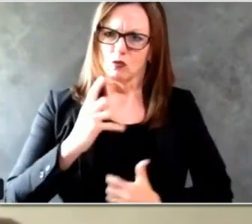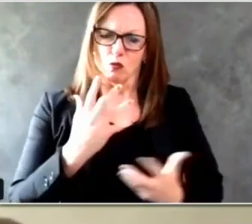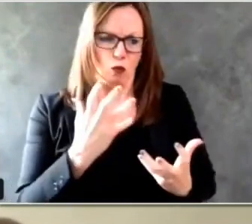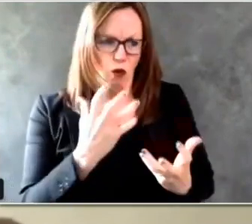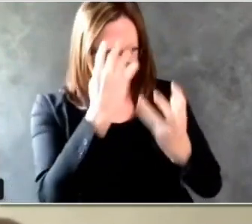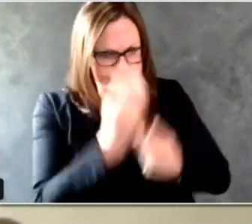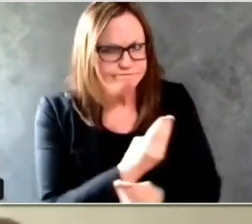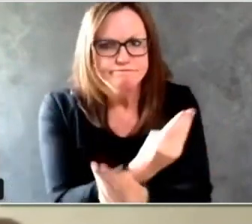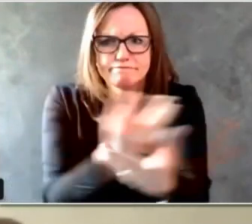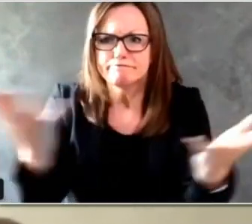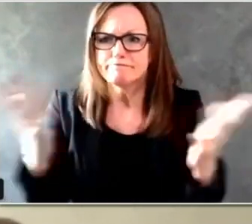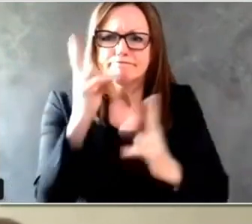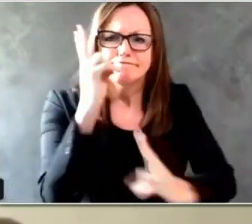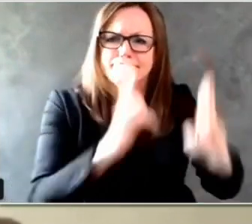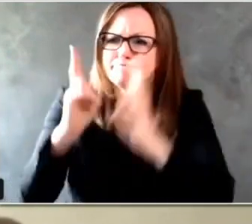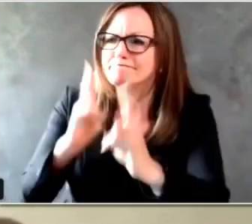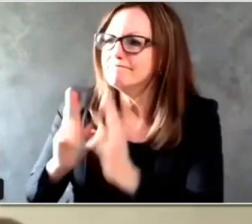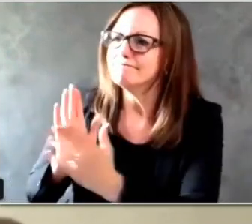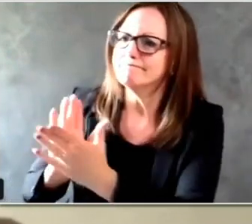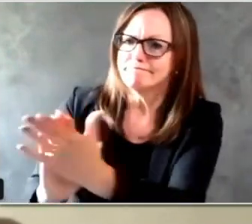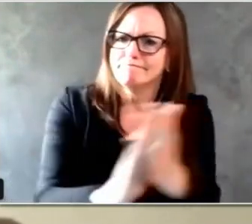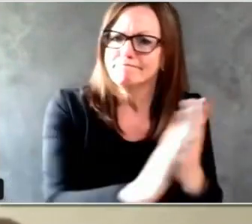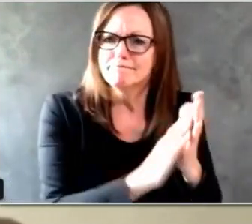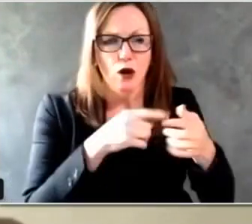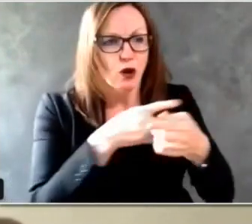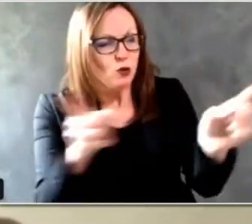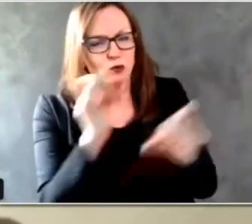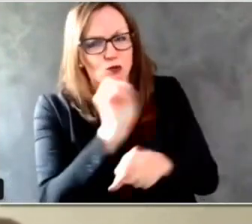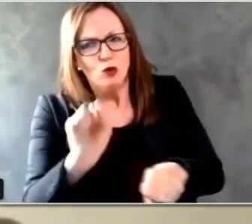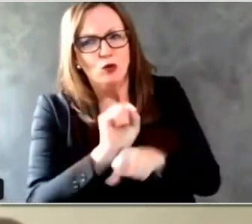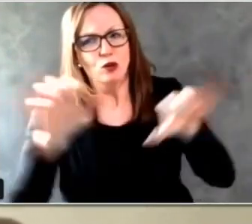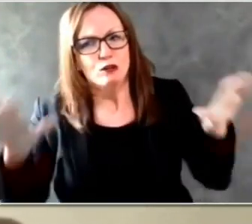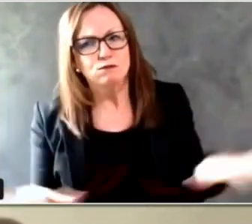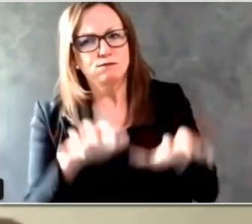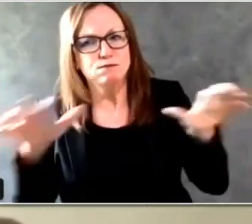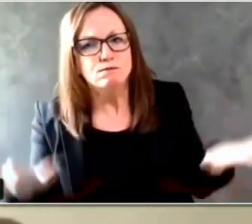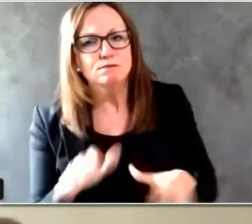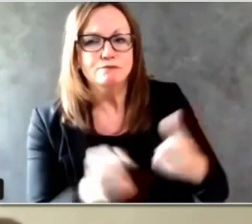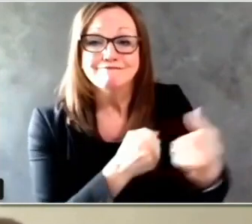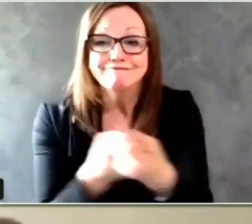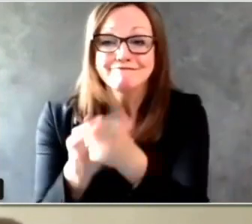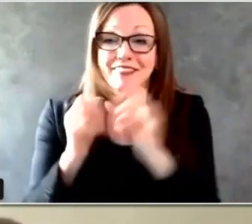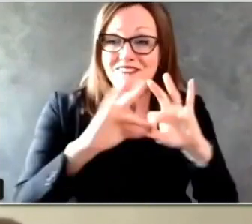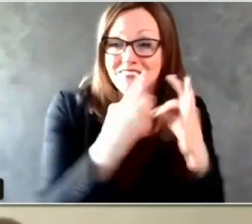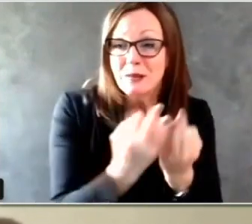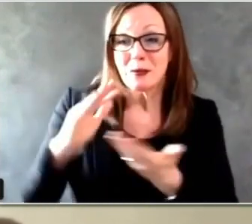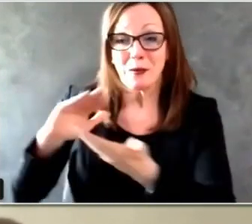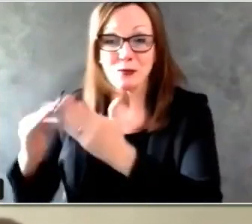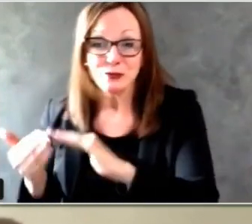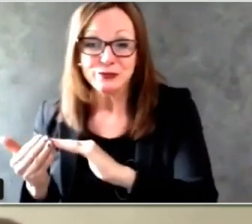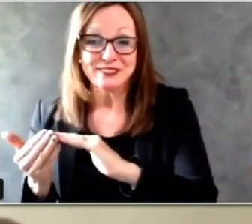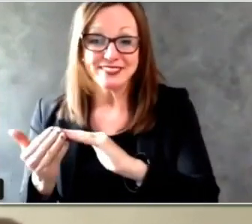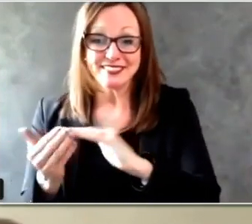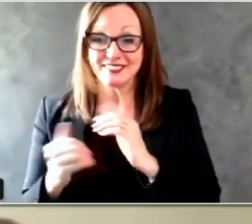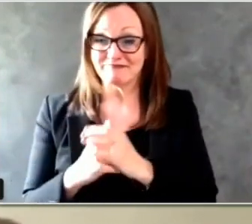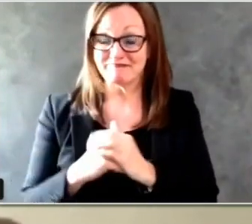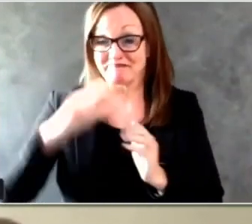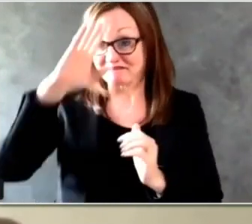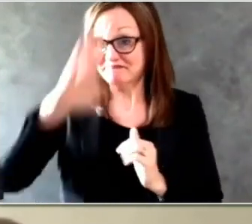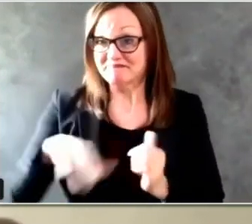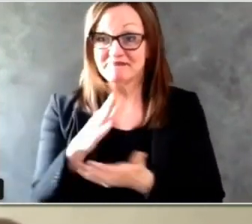Others put college plans on hold or even tried to do both simultaneously. All have worked long days and late